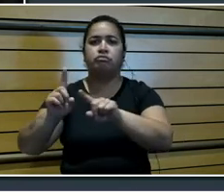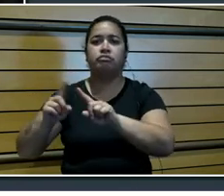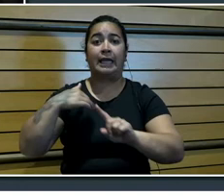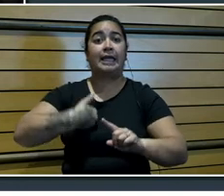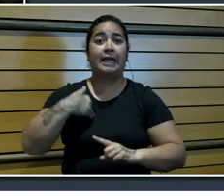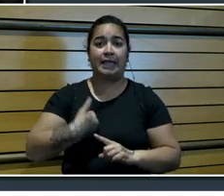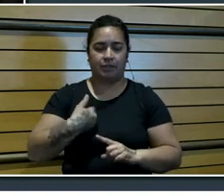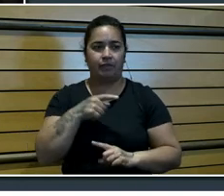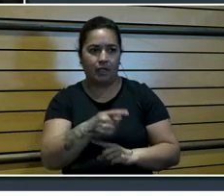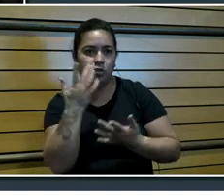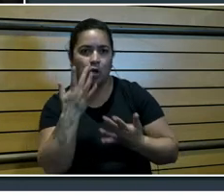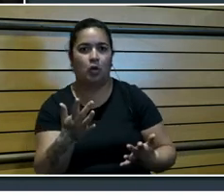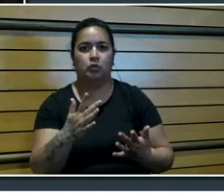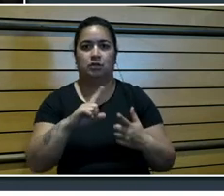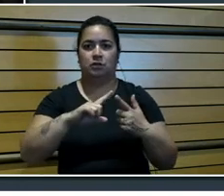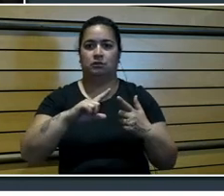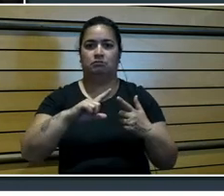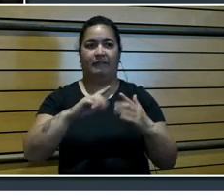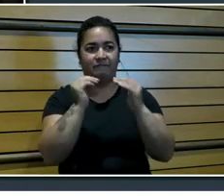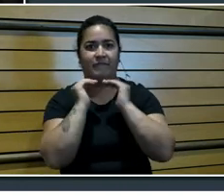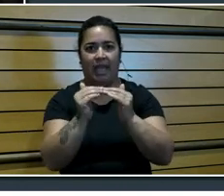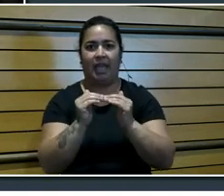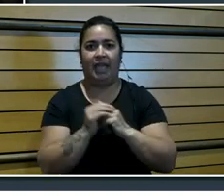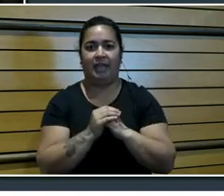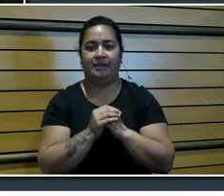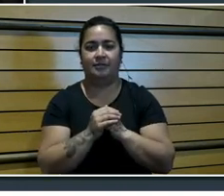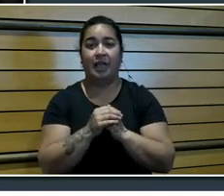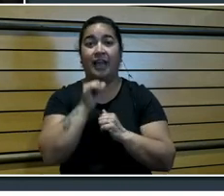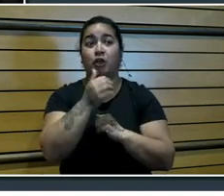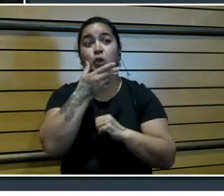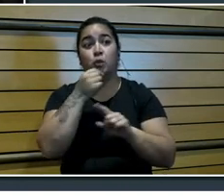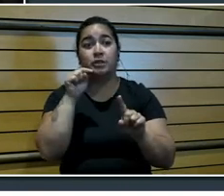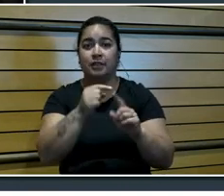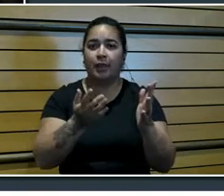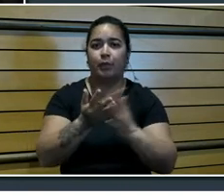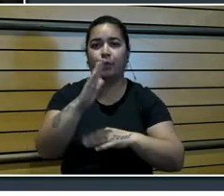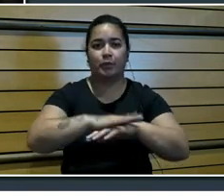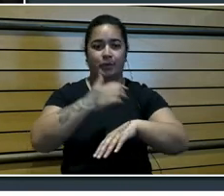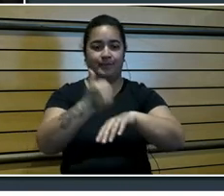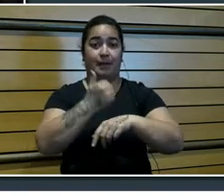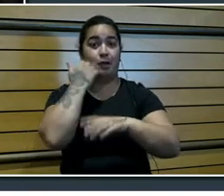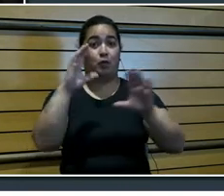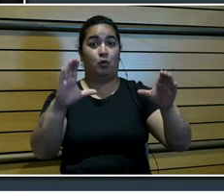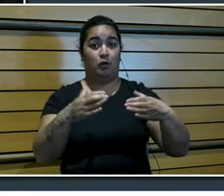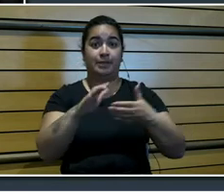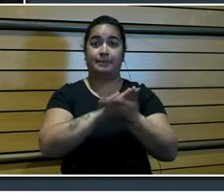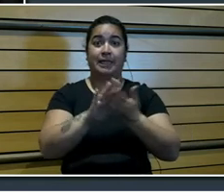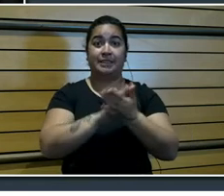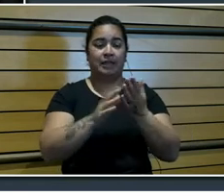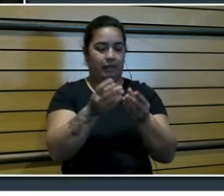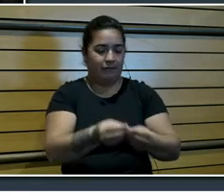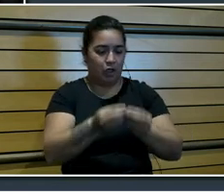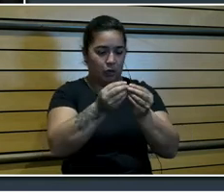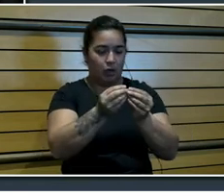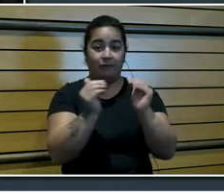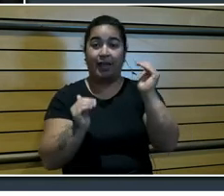example of fairness. Applying this to our democratic system through the establishment of Māori wards ensures that the value of equity,